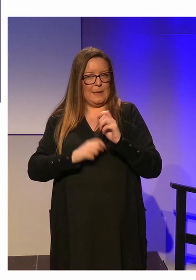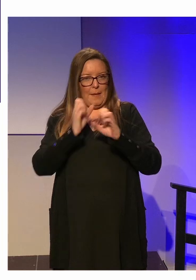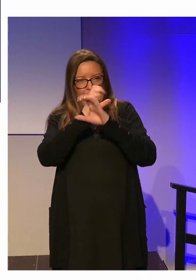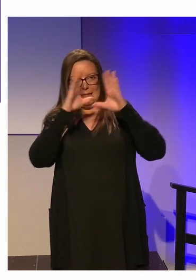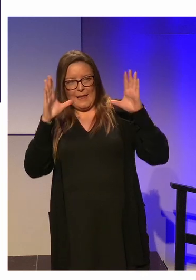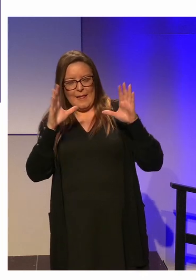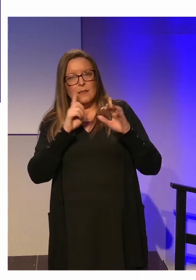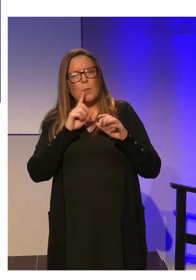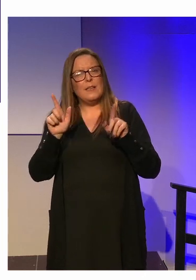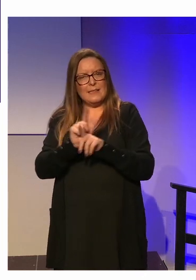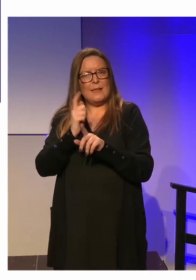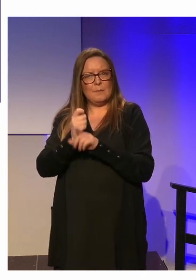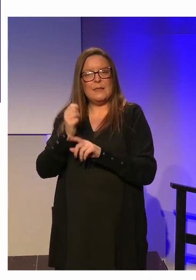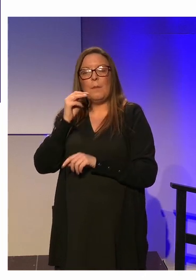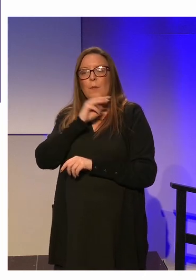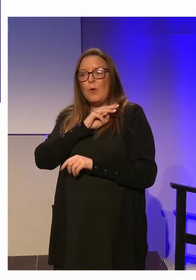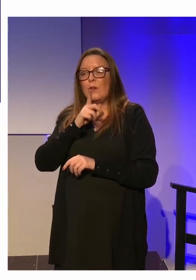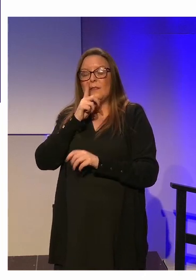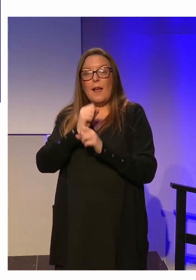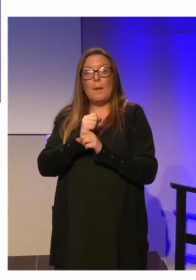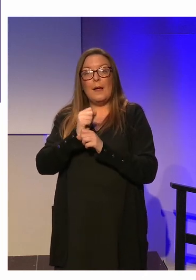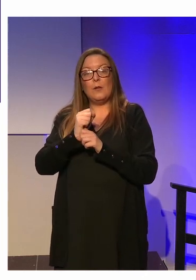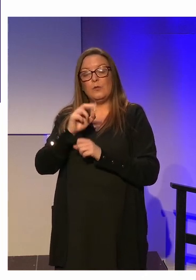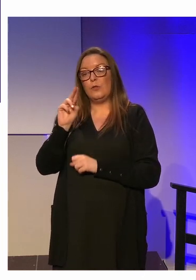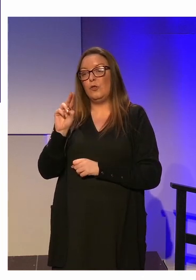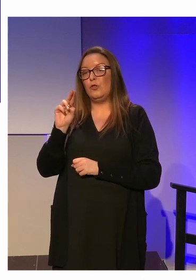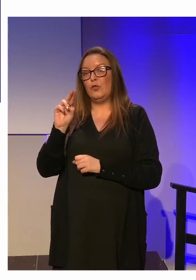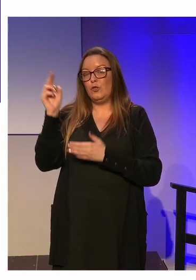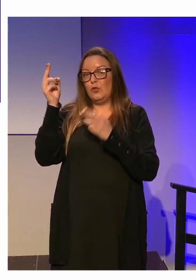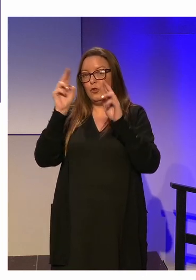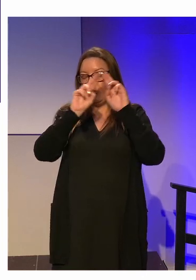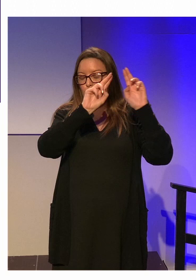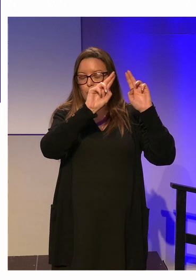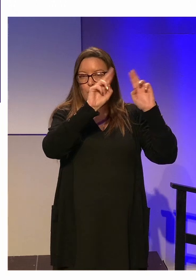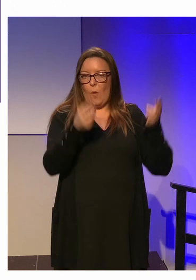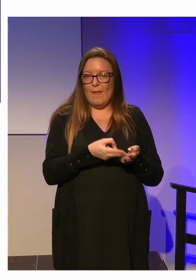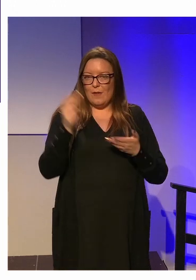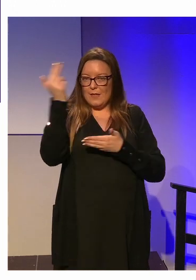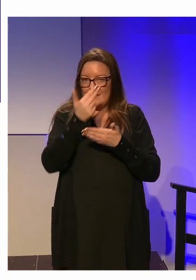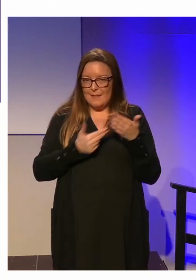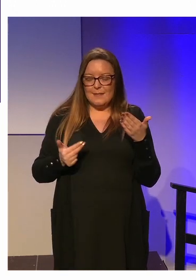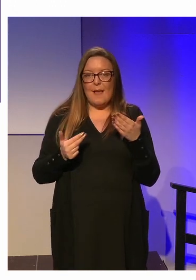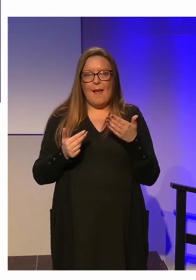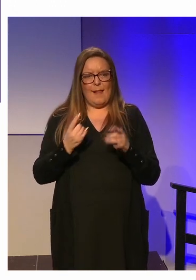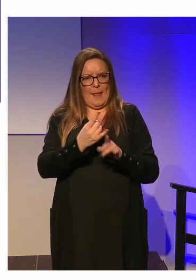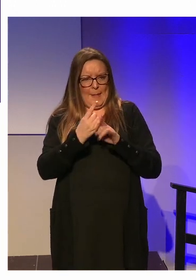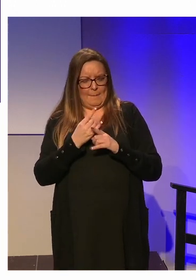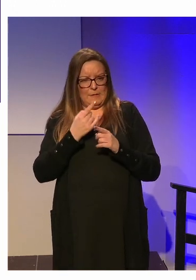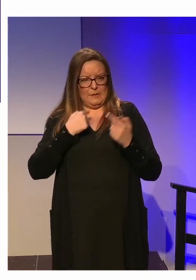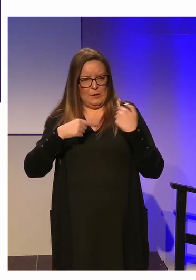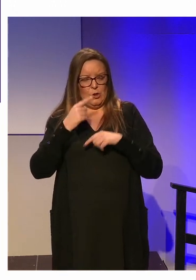important to talk about the way the universal design for learning framework helps us also see issues of